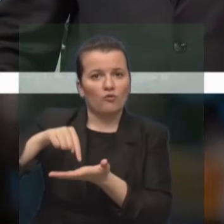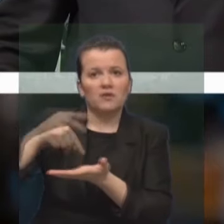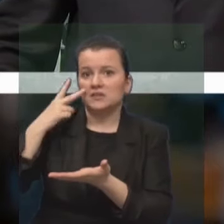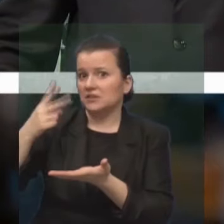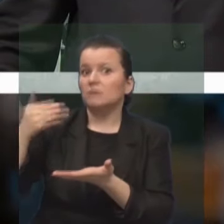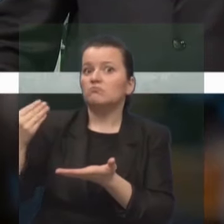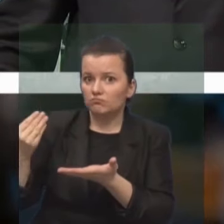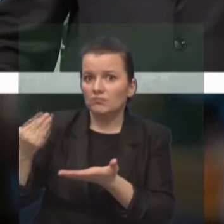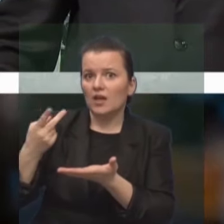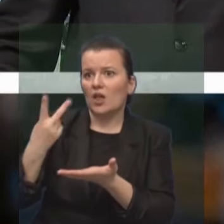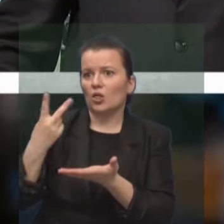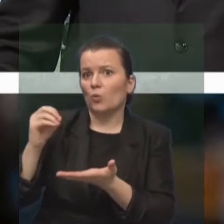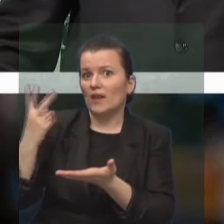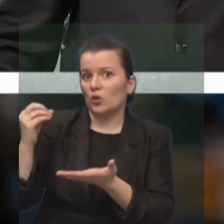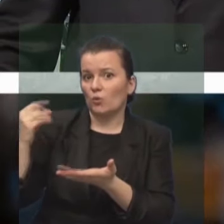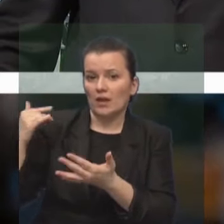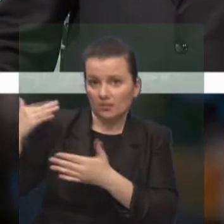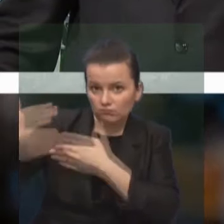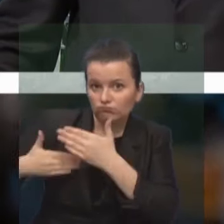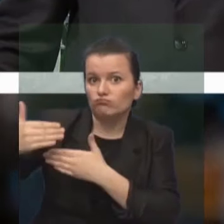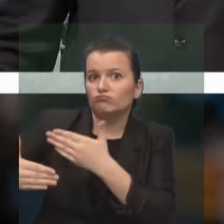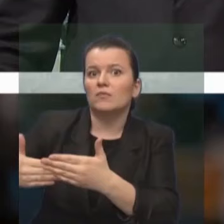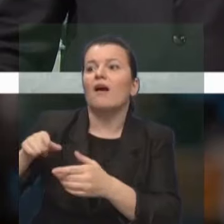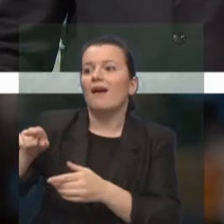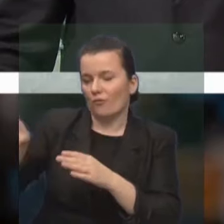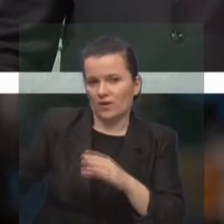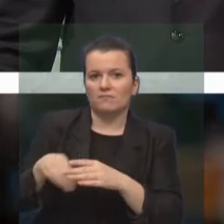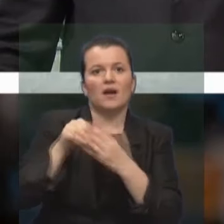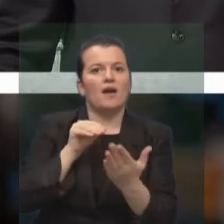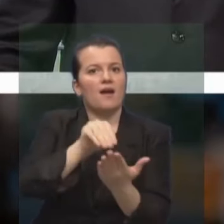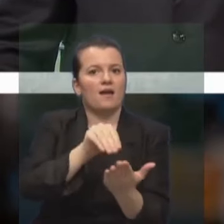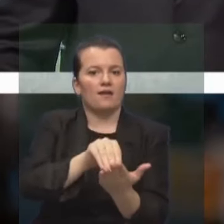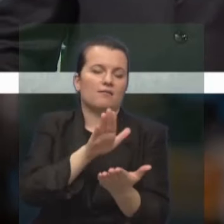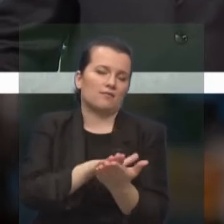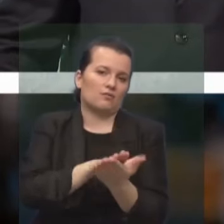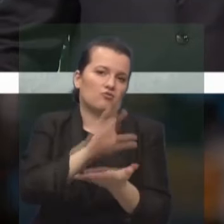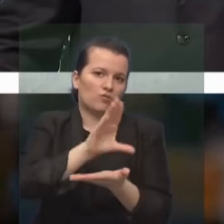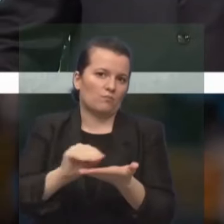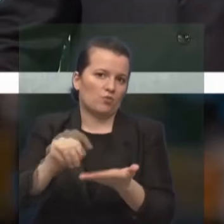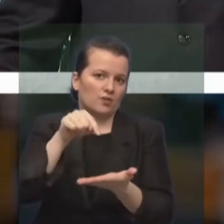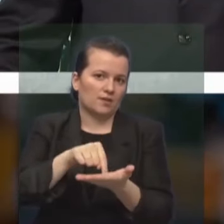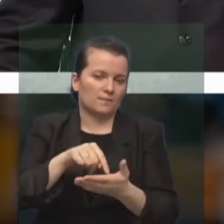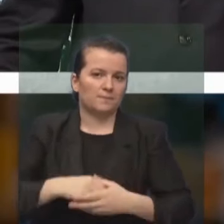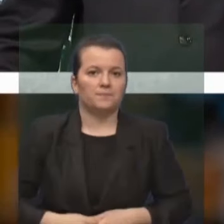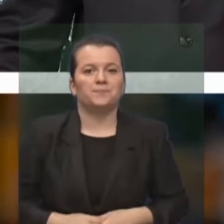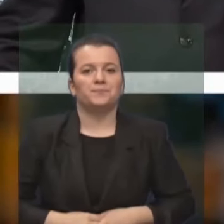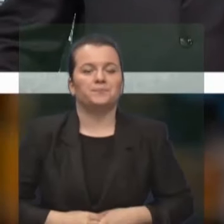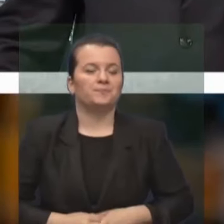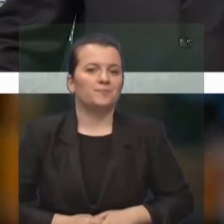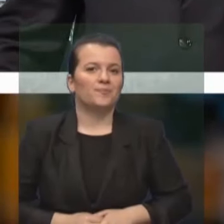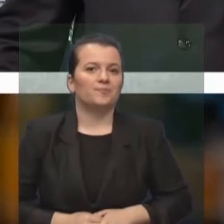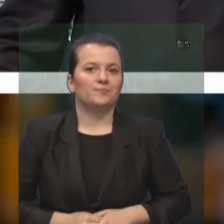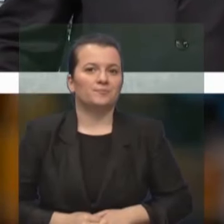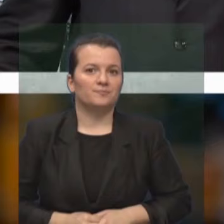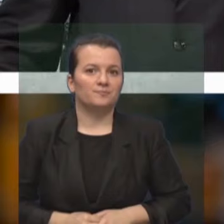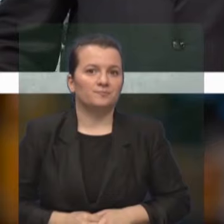the 2020 financial year are recalled in our report. Finally, in respect of